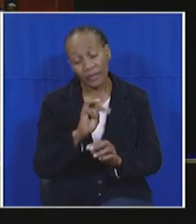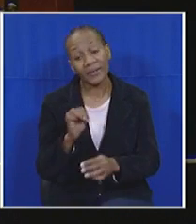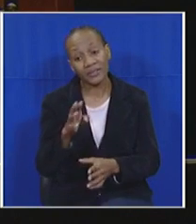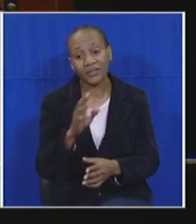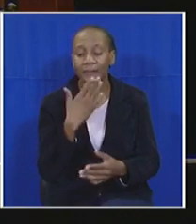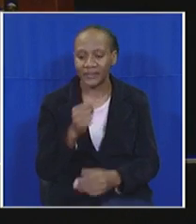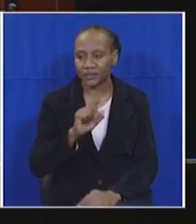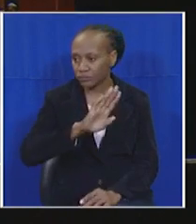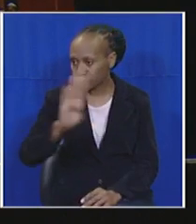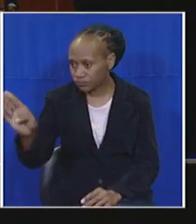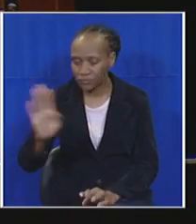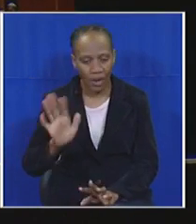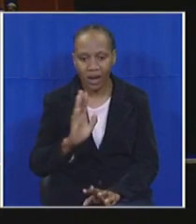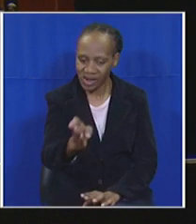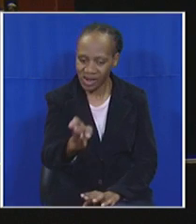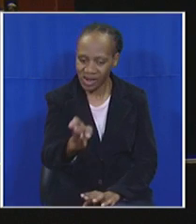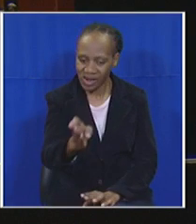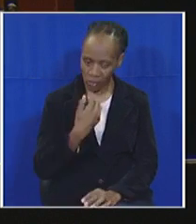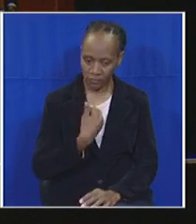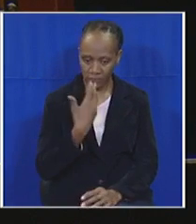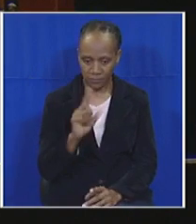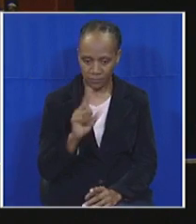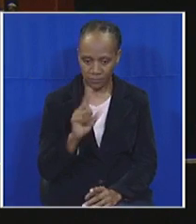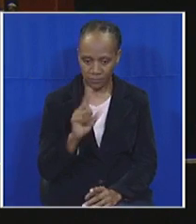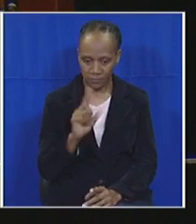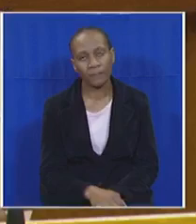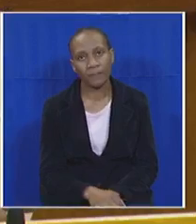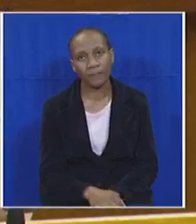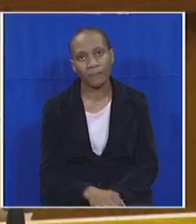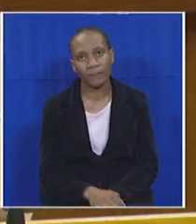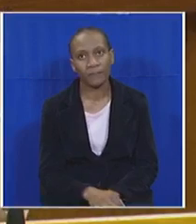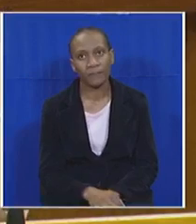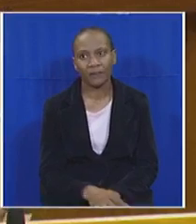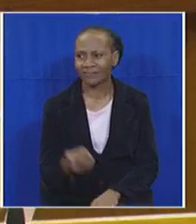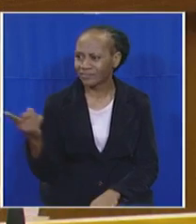chair, not the members. Through you, chair. That is nonsense.